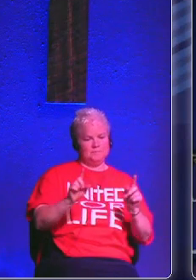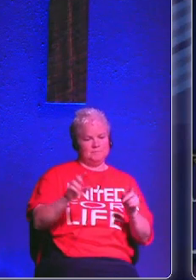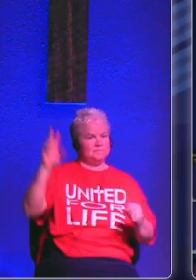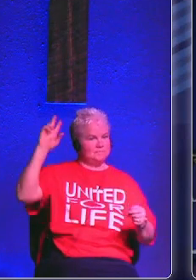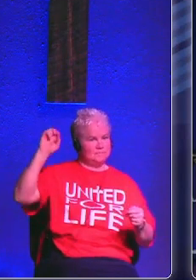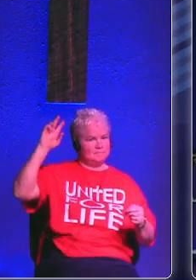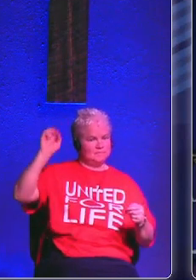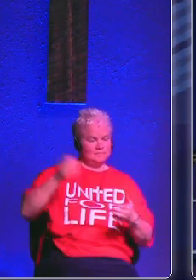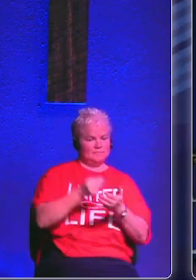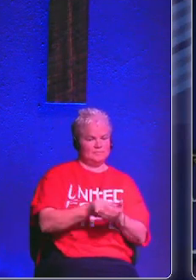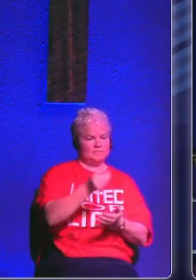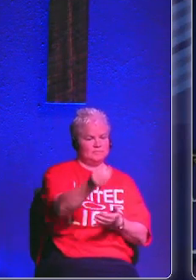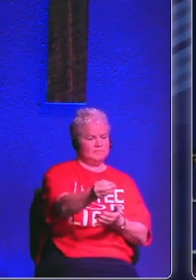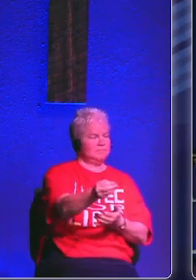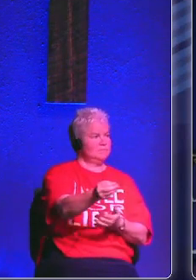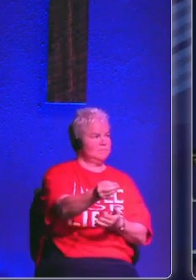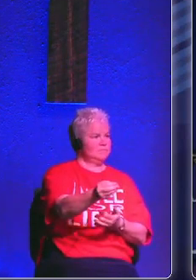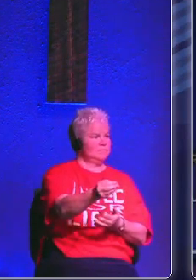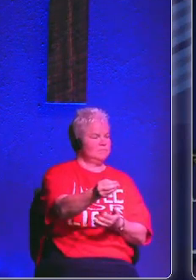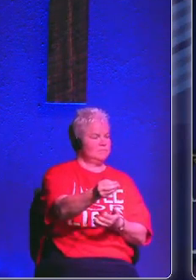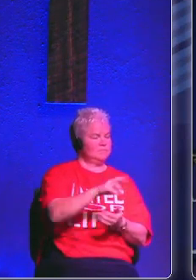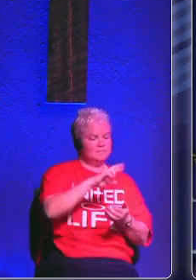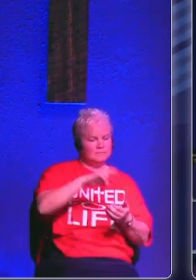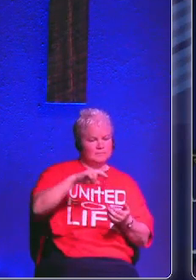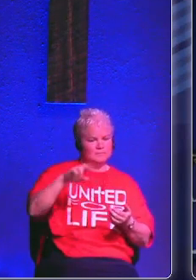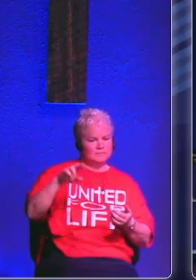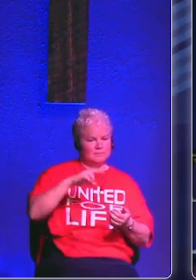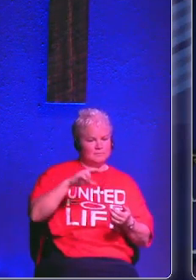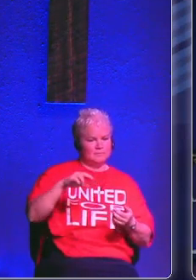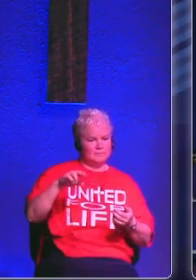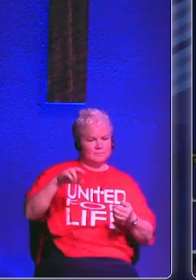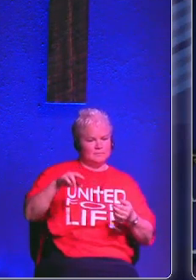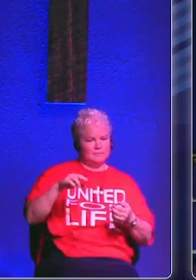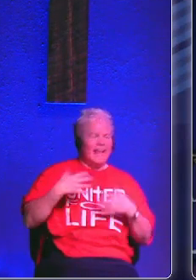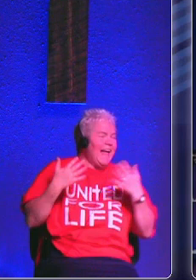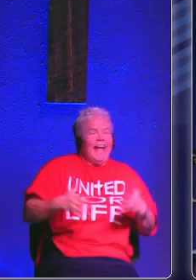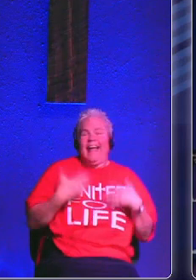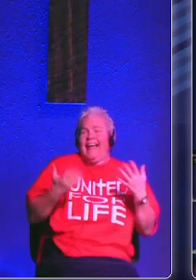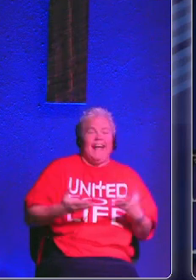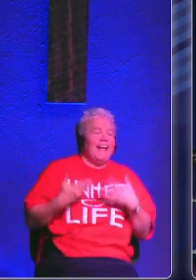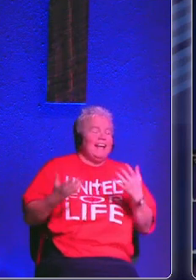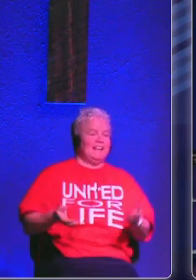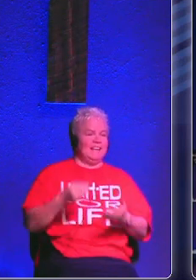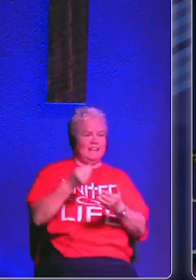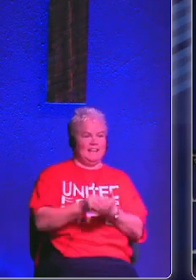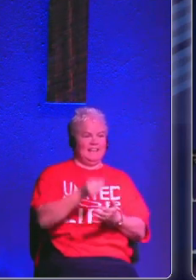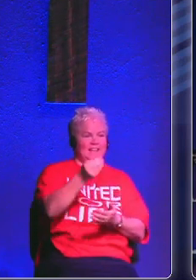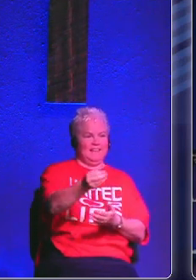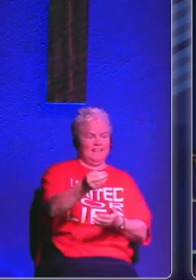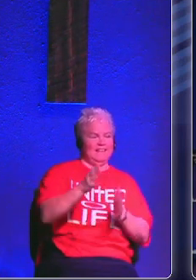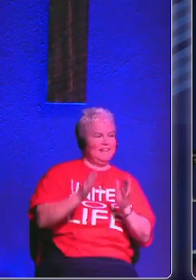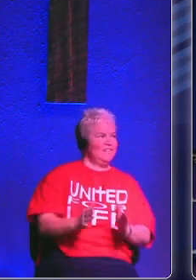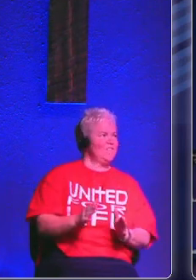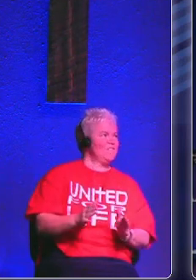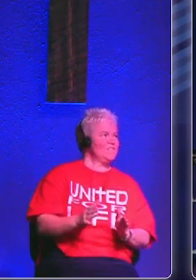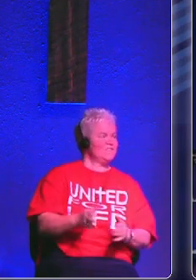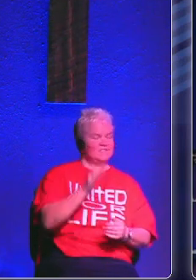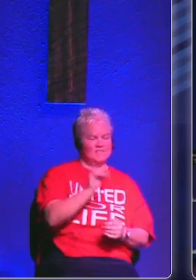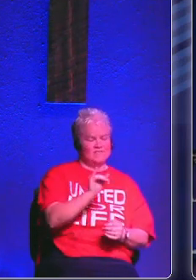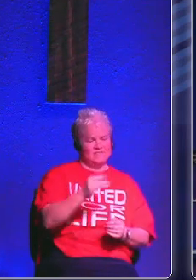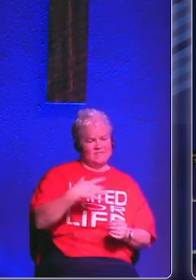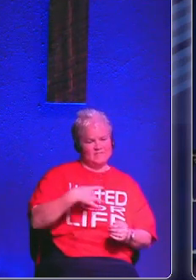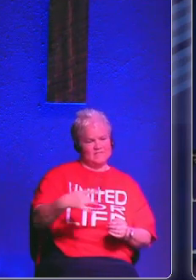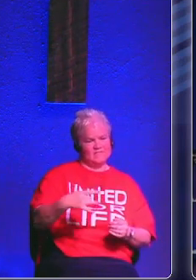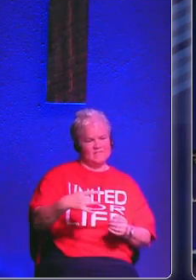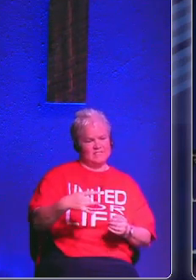understanding of giving. And when we read verses like, man, God loves a cheerful giver, we're like, I get that. I